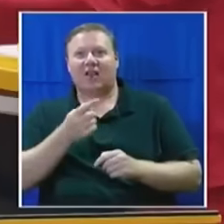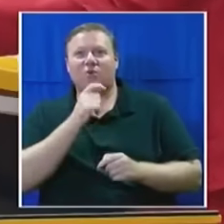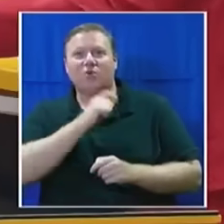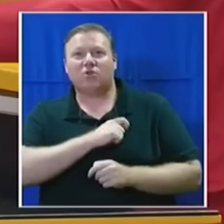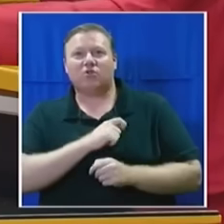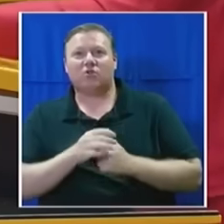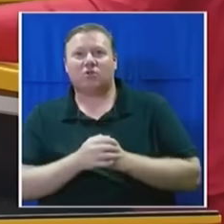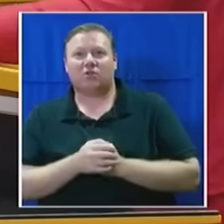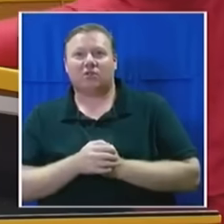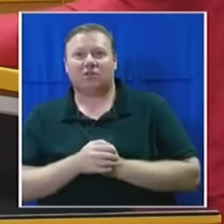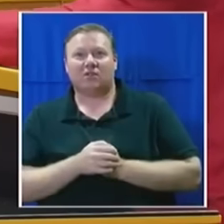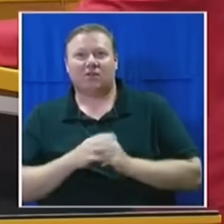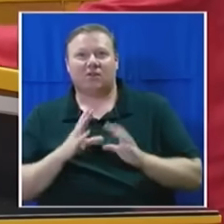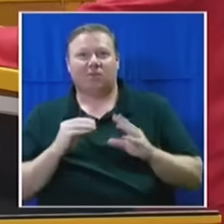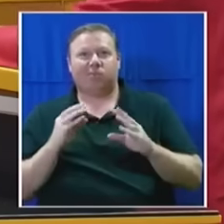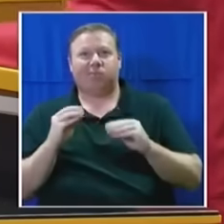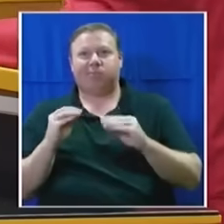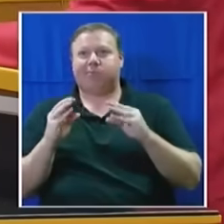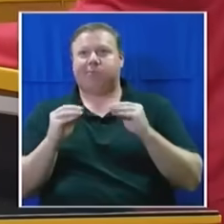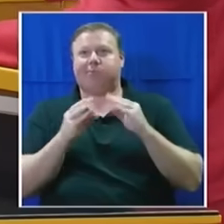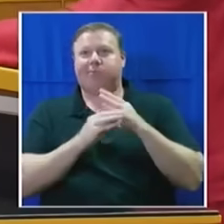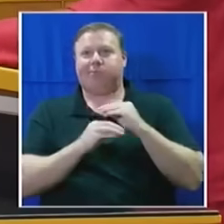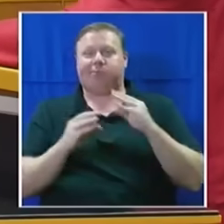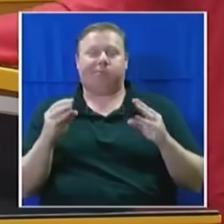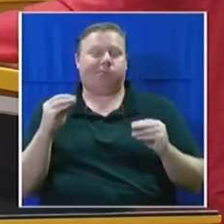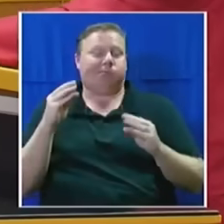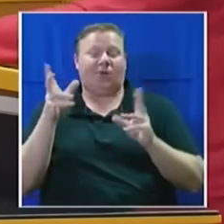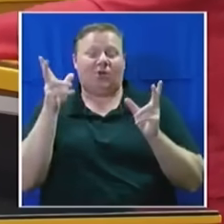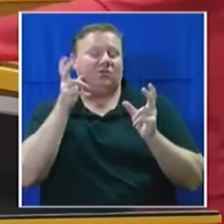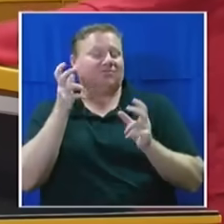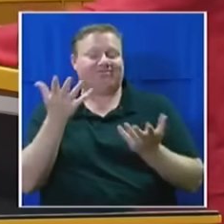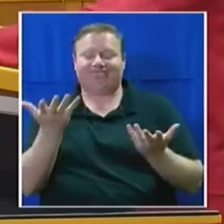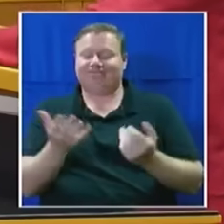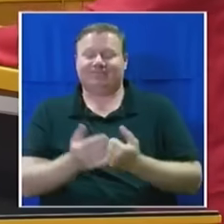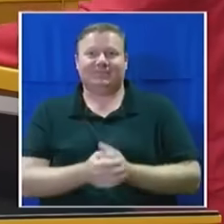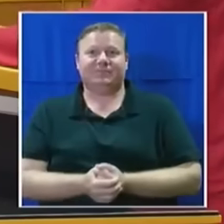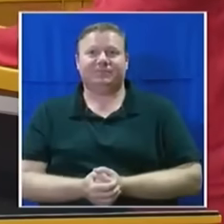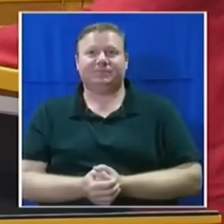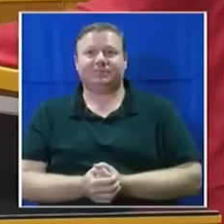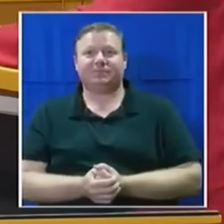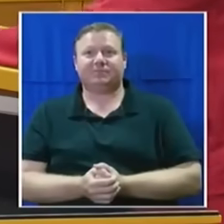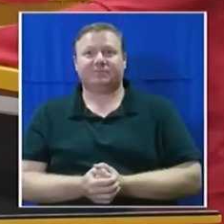I can't keep respond with the fact. But that's your